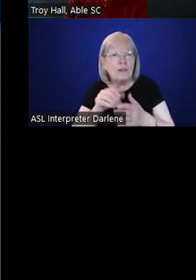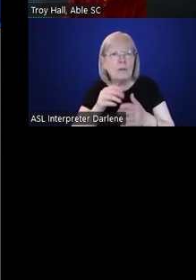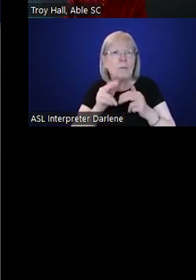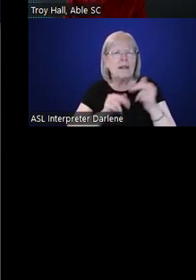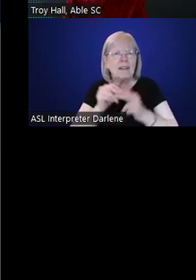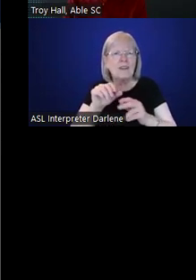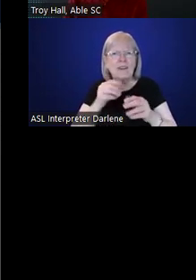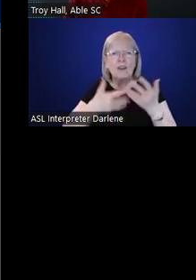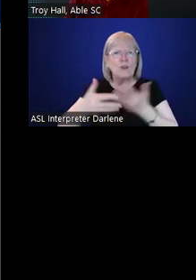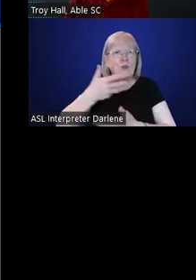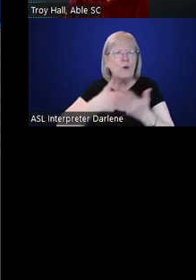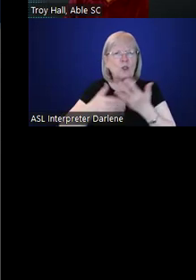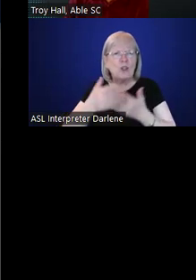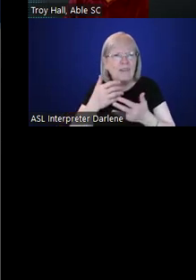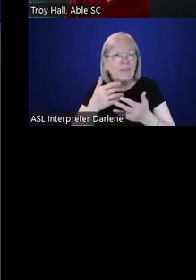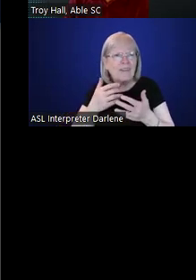Centers for Independent Living